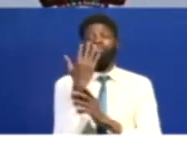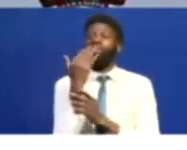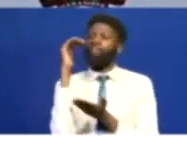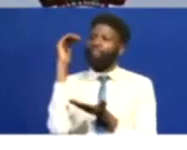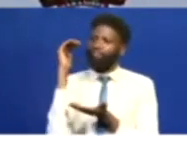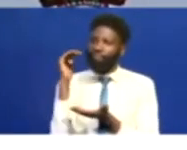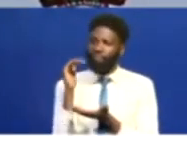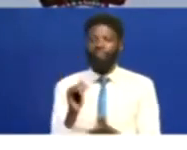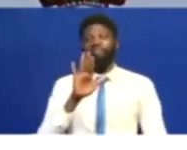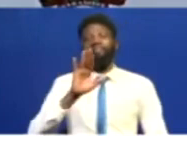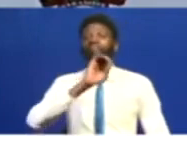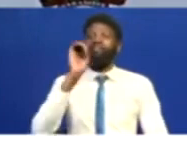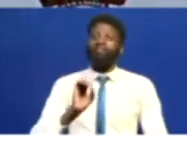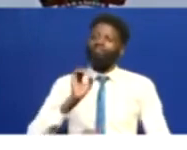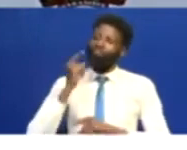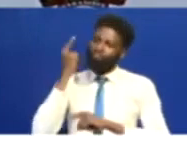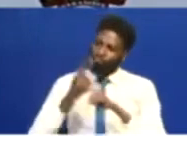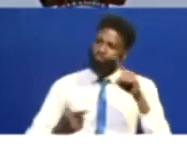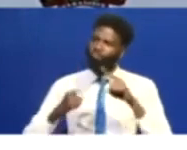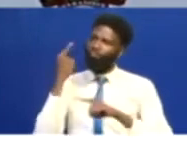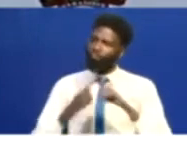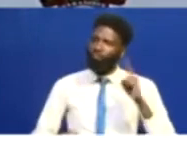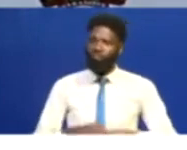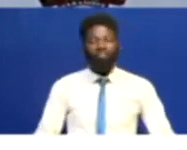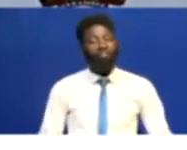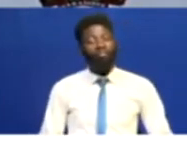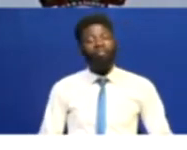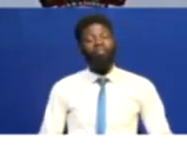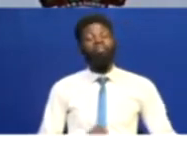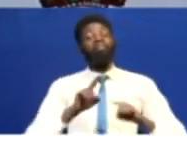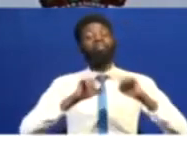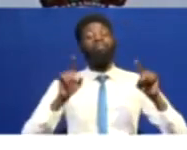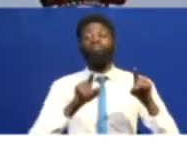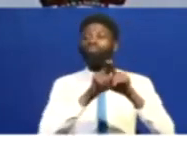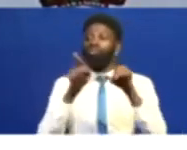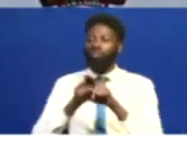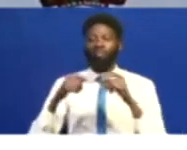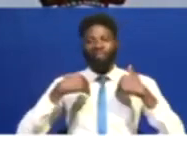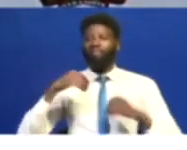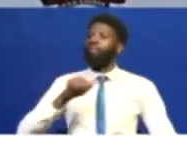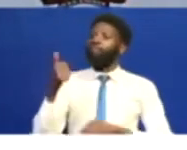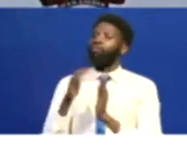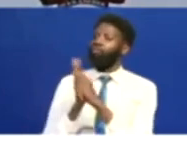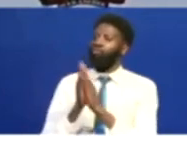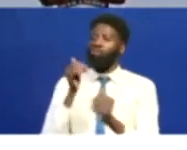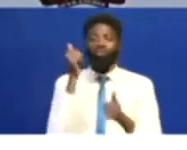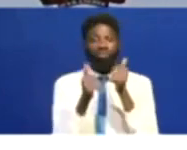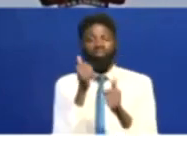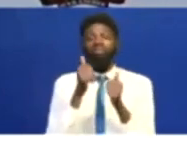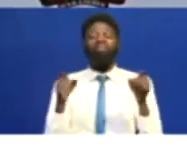year. But there is also another narrative that unfortunately is